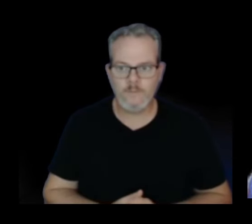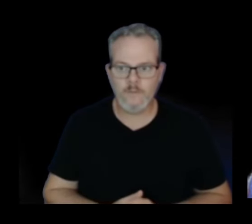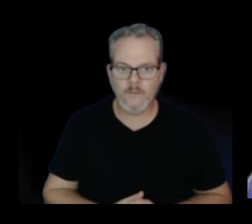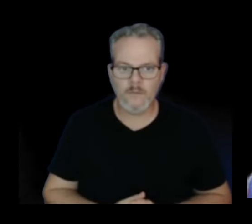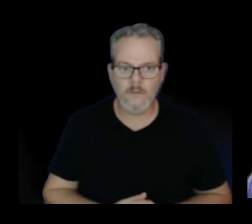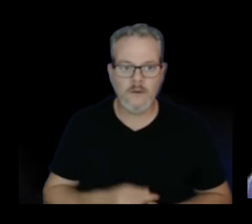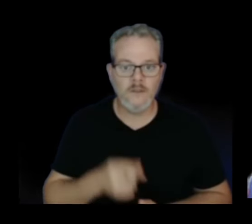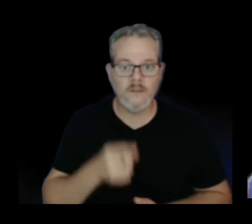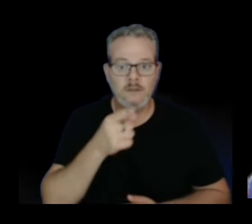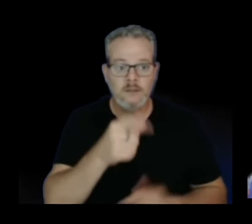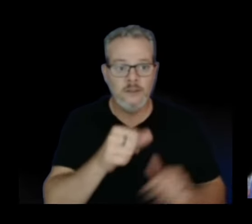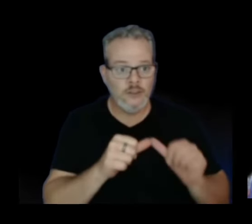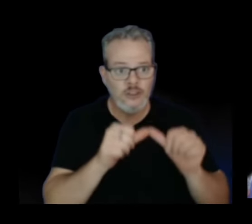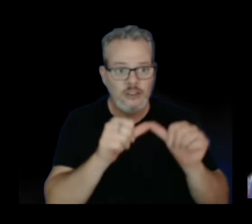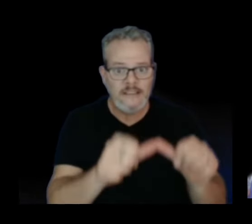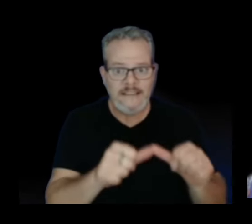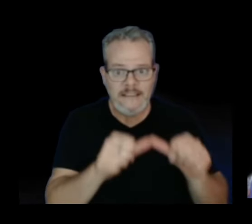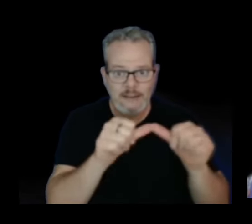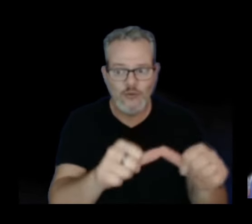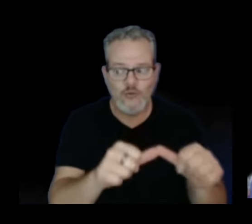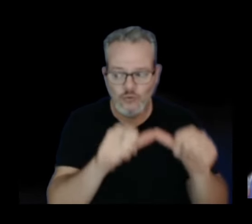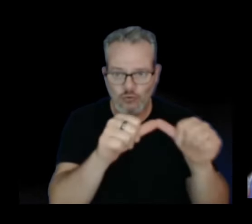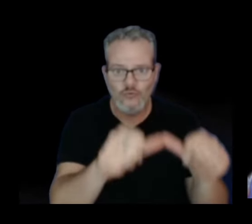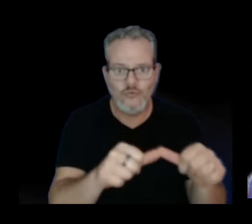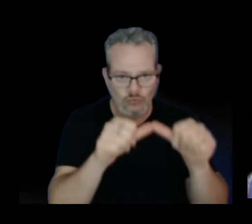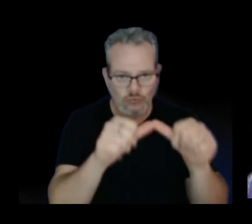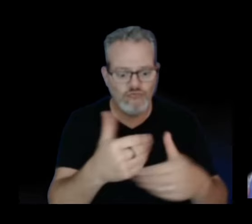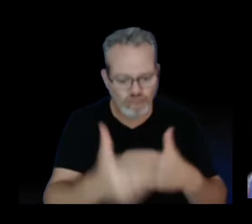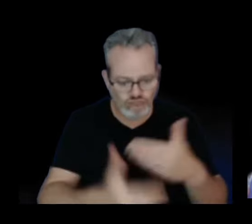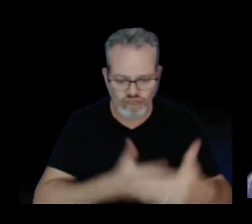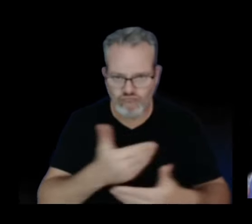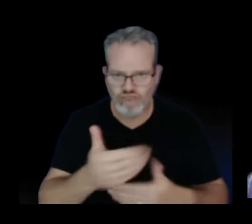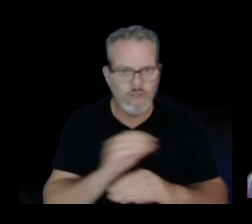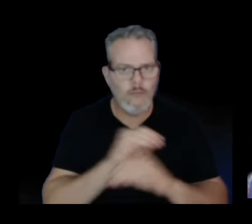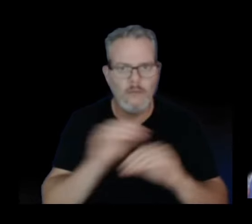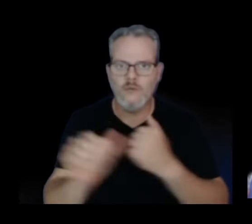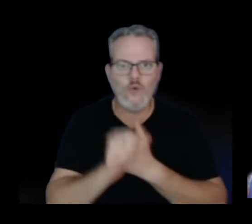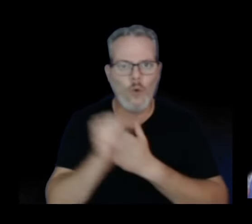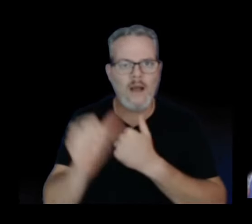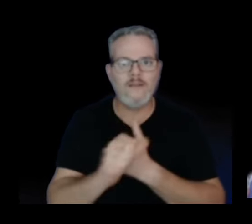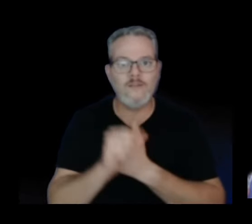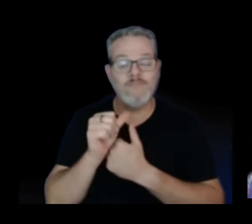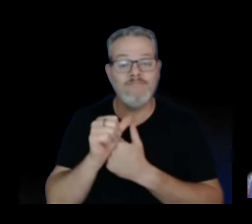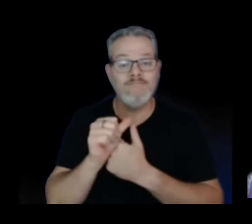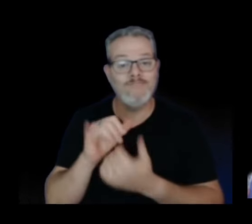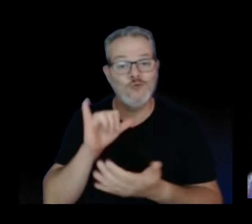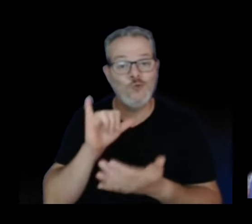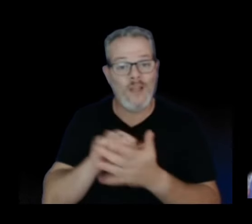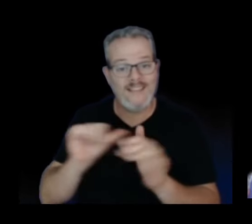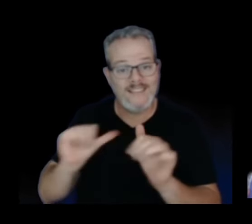and is not currently of any hazard to people. And that's our Hawaiian volcano summary for this week.